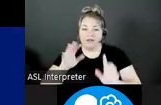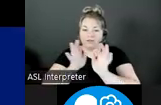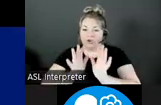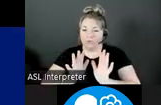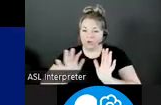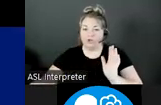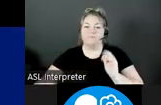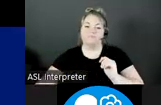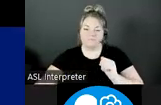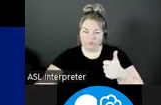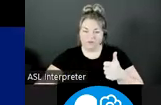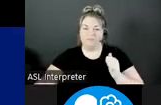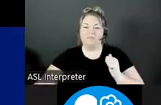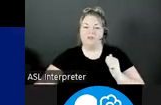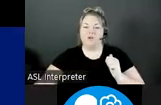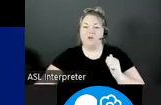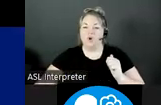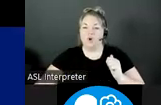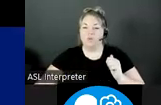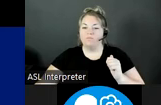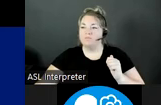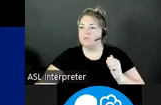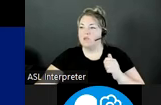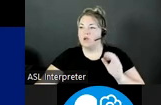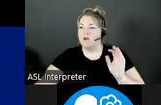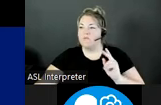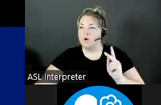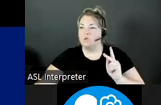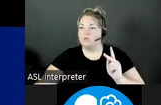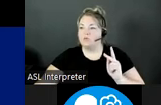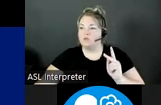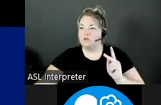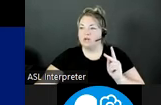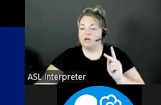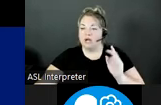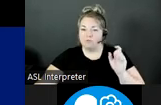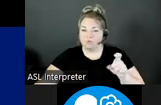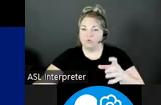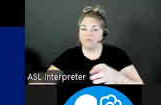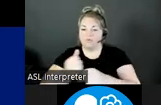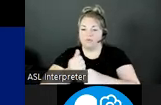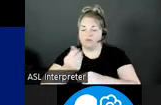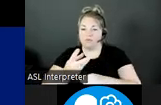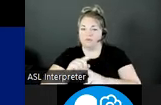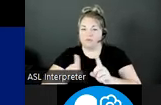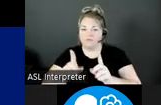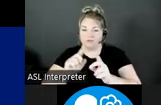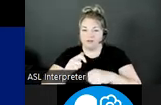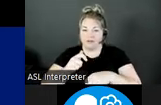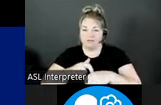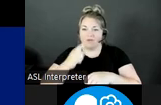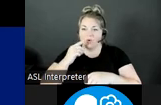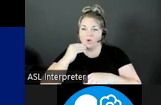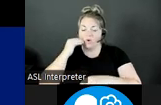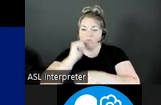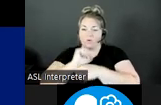interpreter. Great, so folks, BHAAC members should have received this a couple different times in terms of